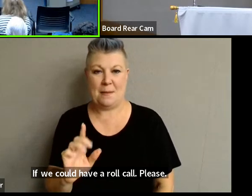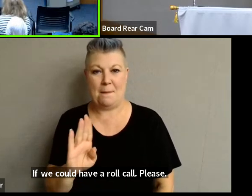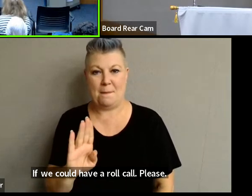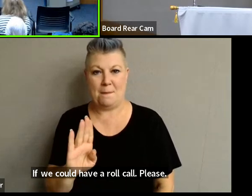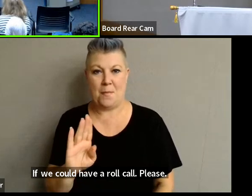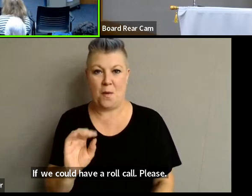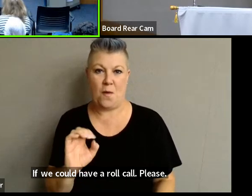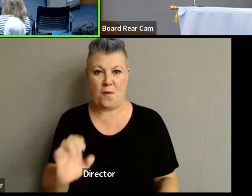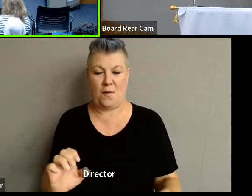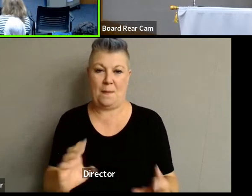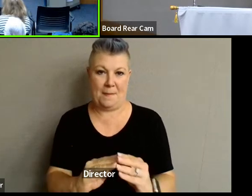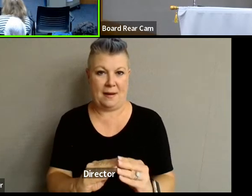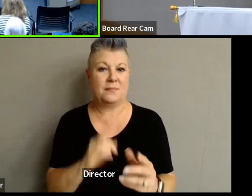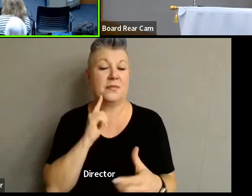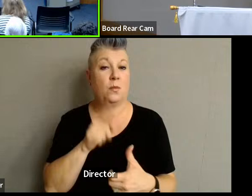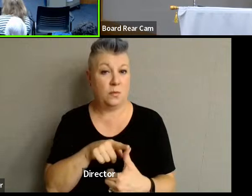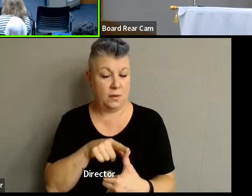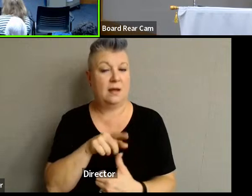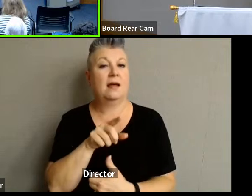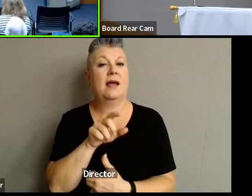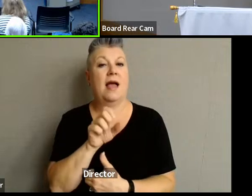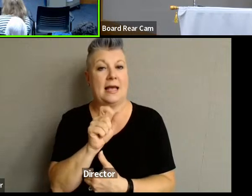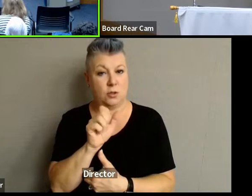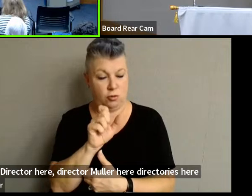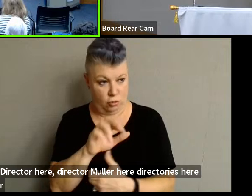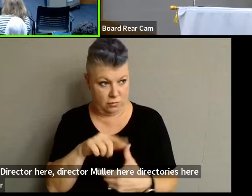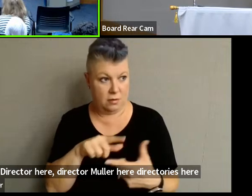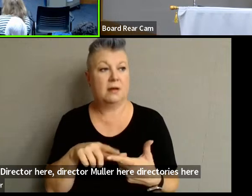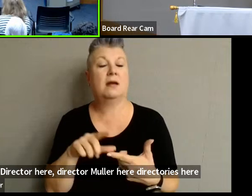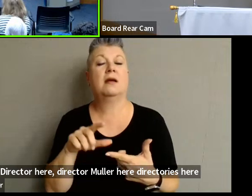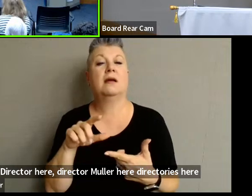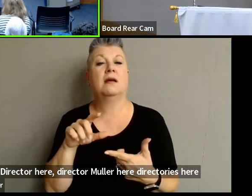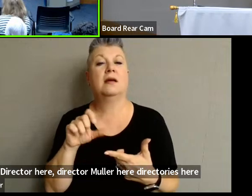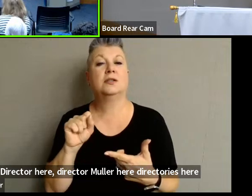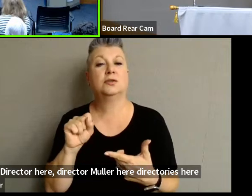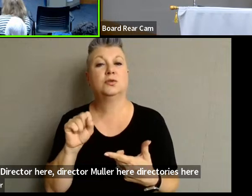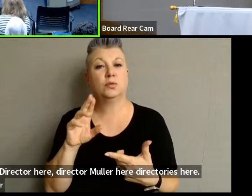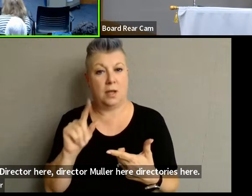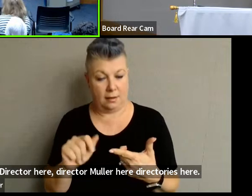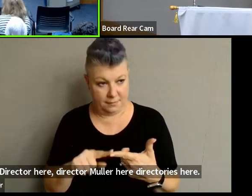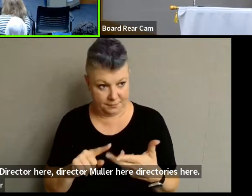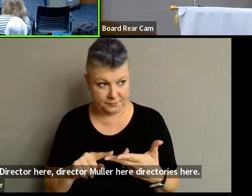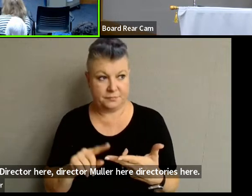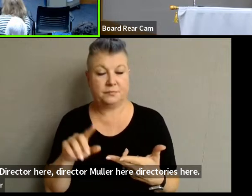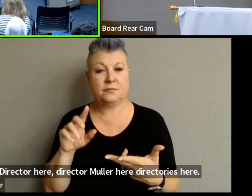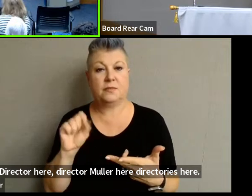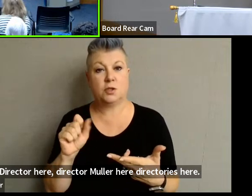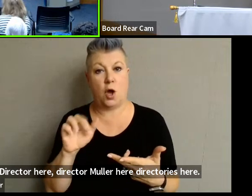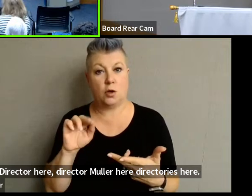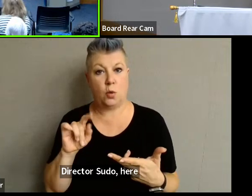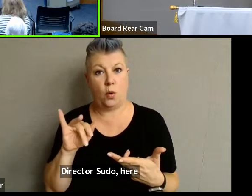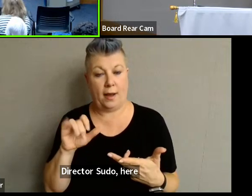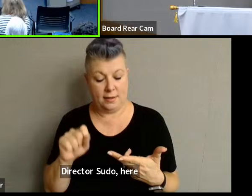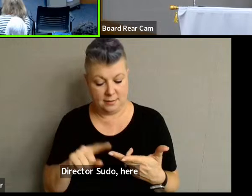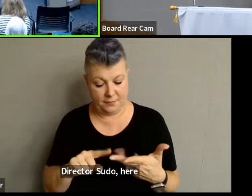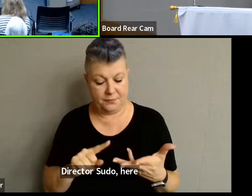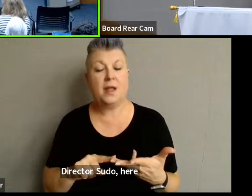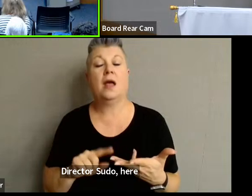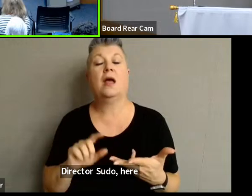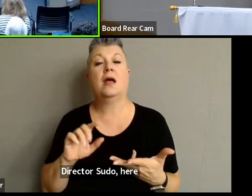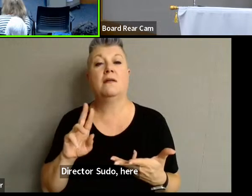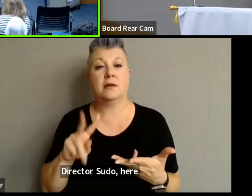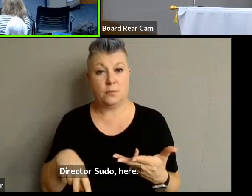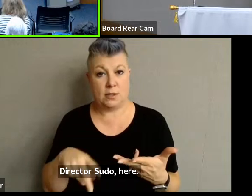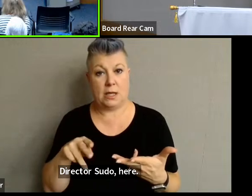Moeller. Here. Director Sartorius. Here. Director Suda. Here. Director Here. Vice President Cuneo.